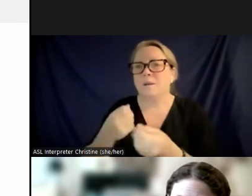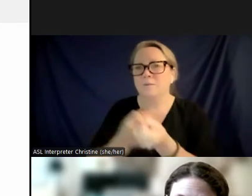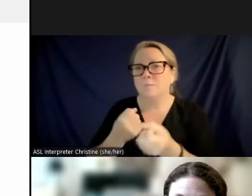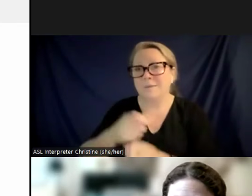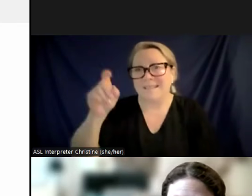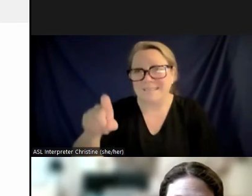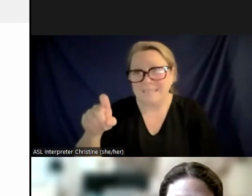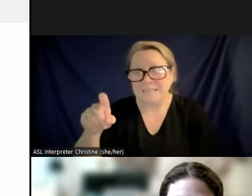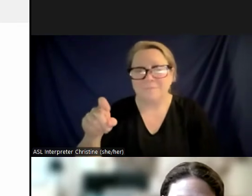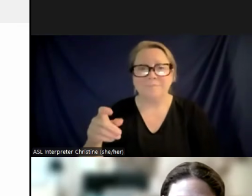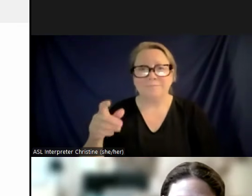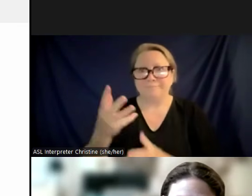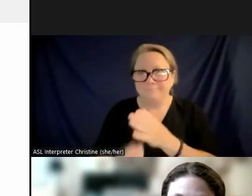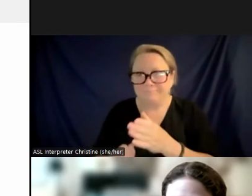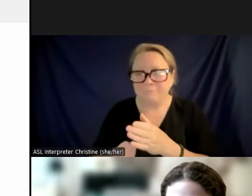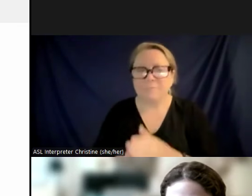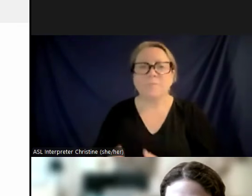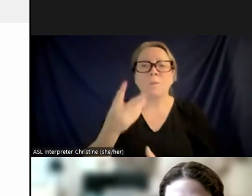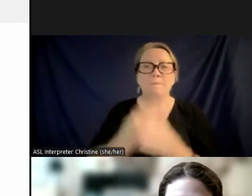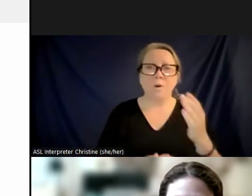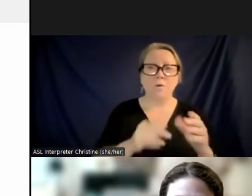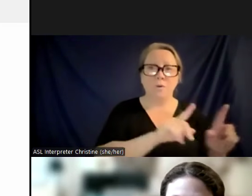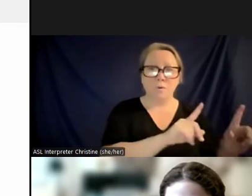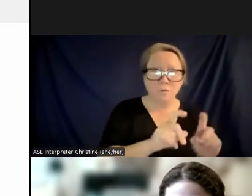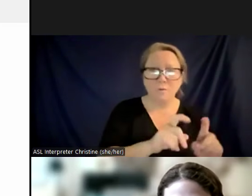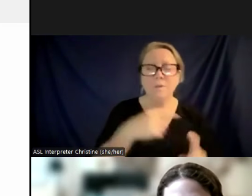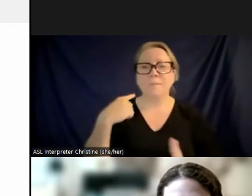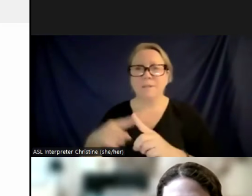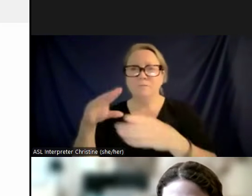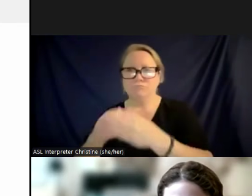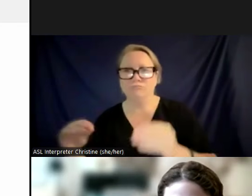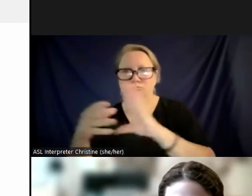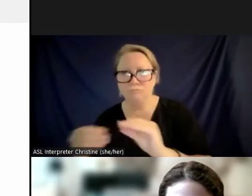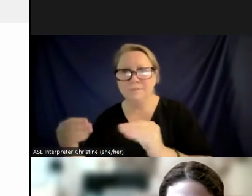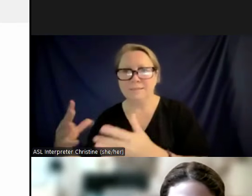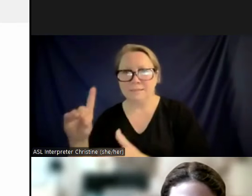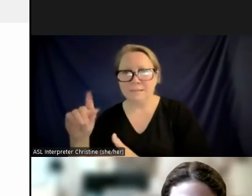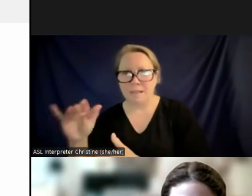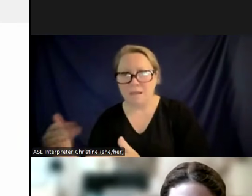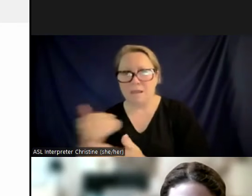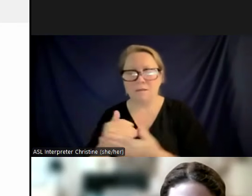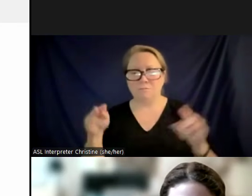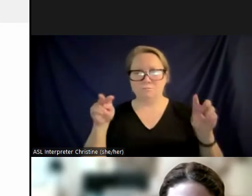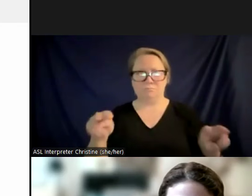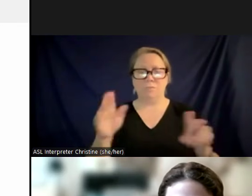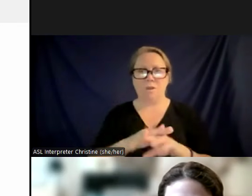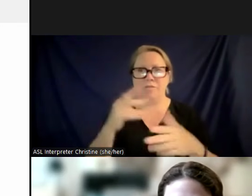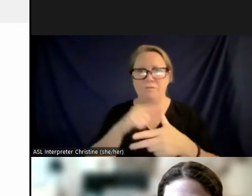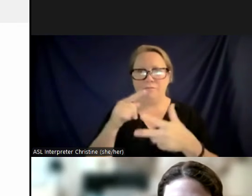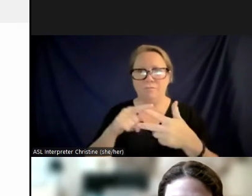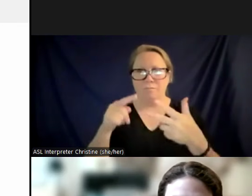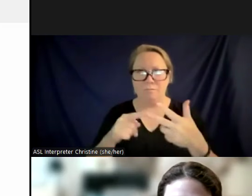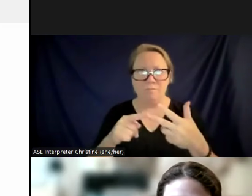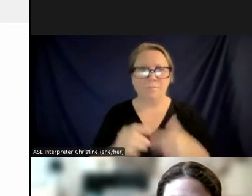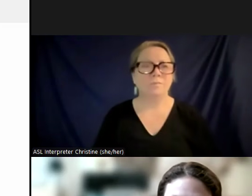the survey and the qualitative data to highlight the experiences of young people, focusing on these 3 aims. In the